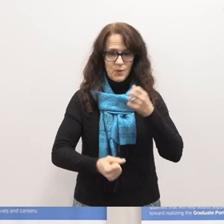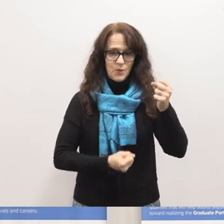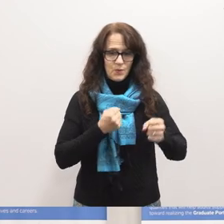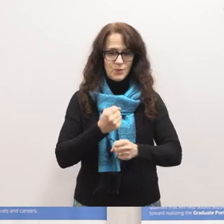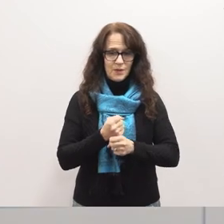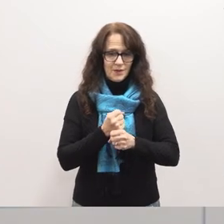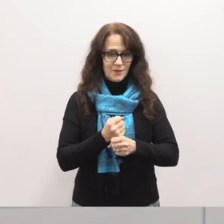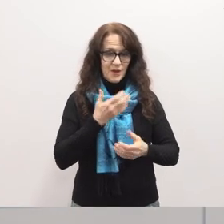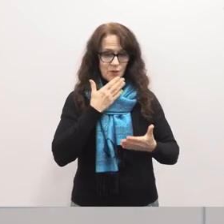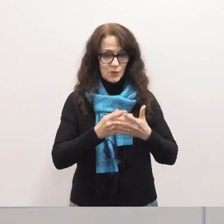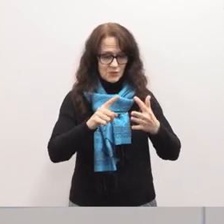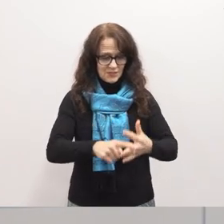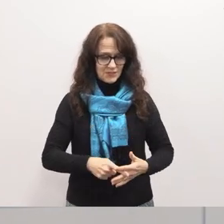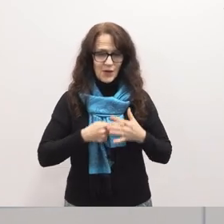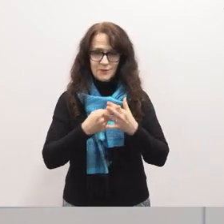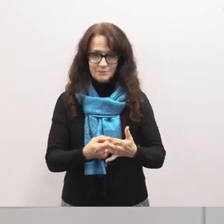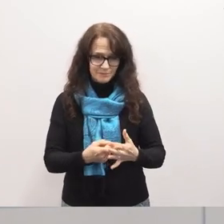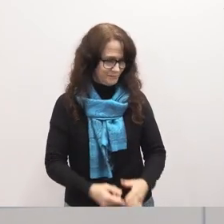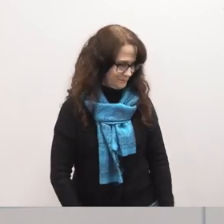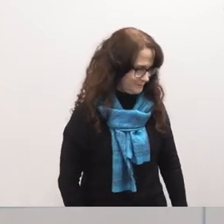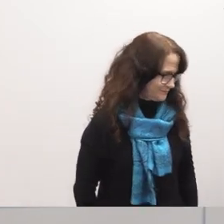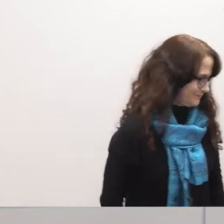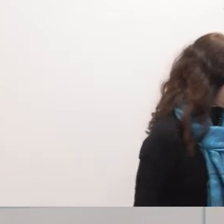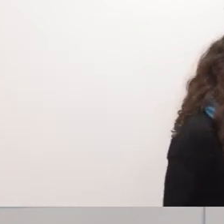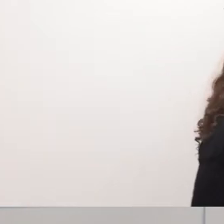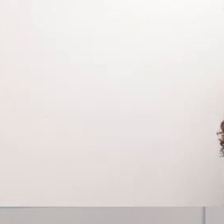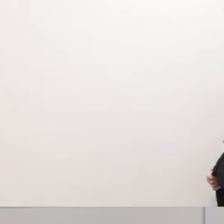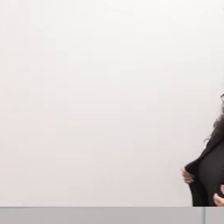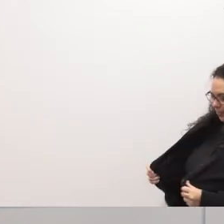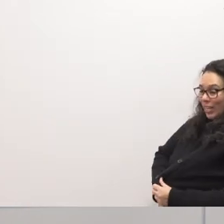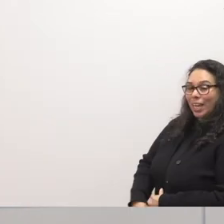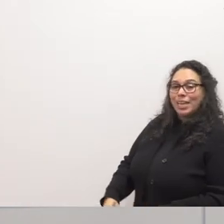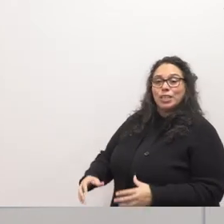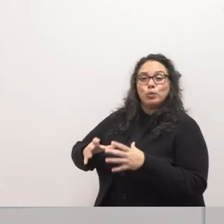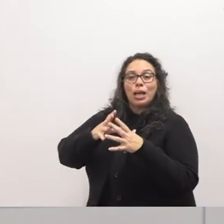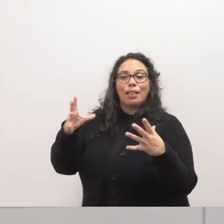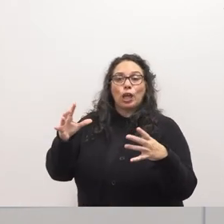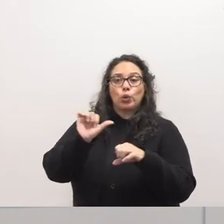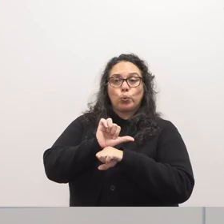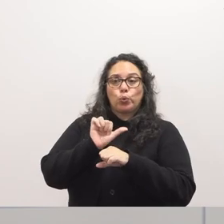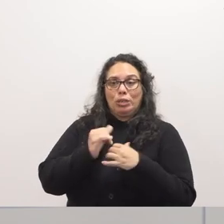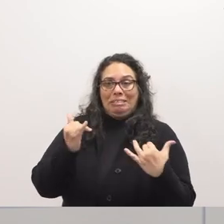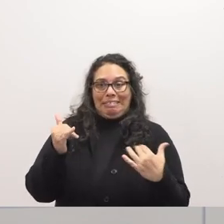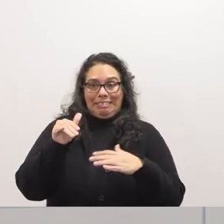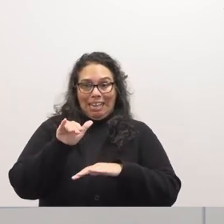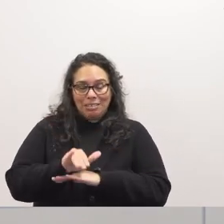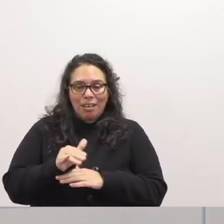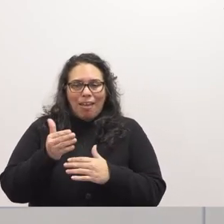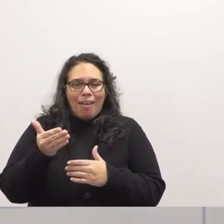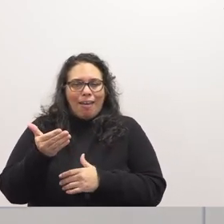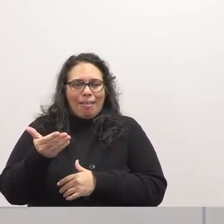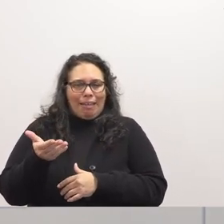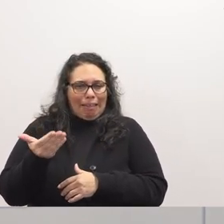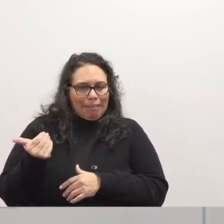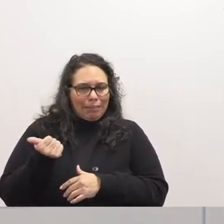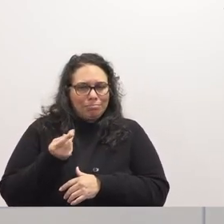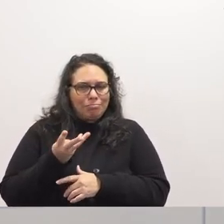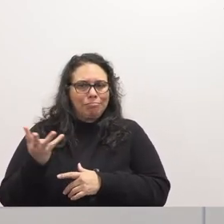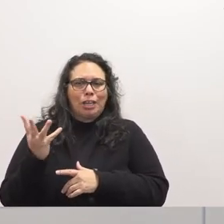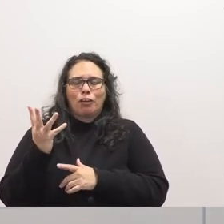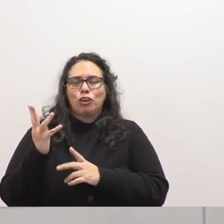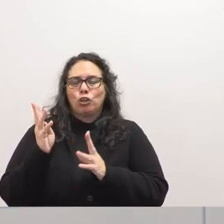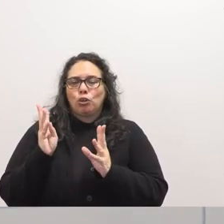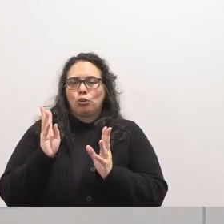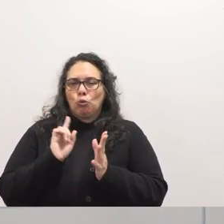we're off to a good start. I think that we did a lot of work tonight, this for the last several weeks before this